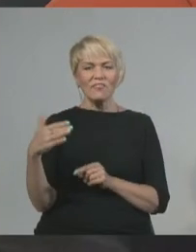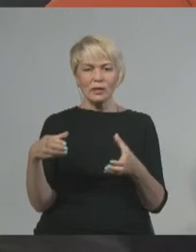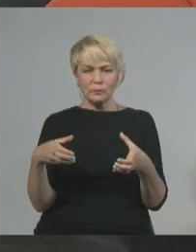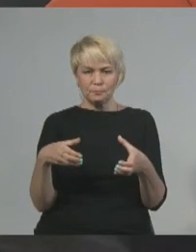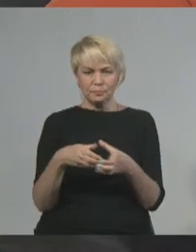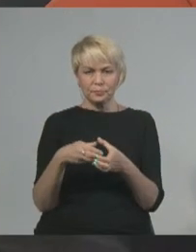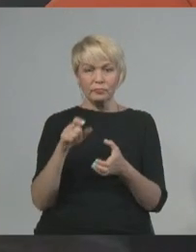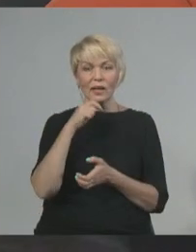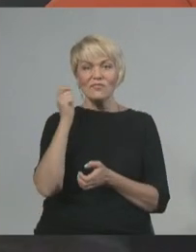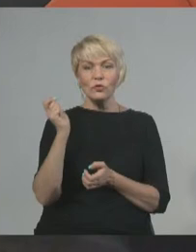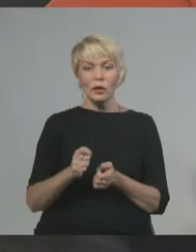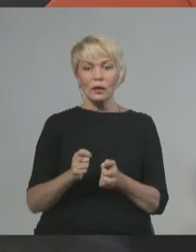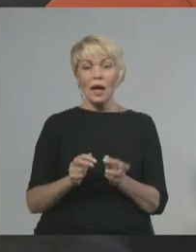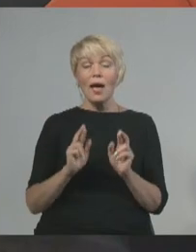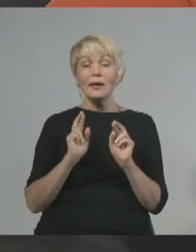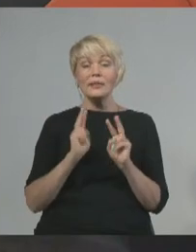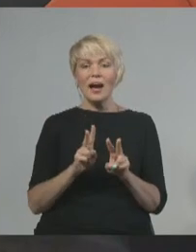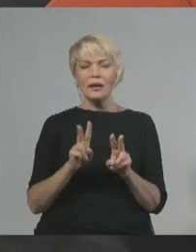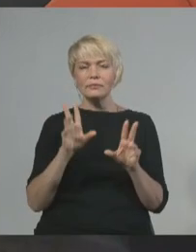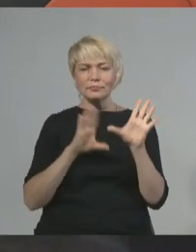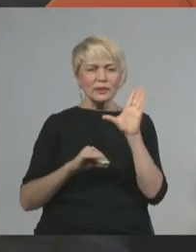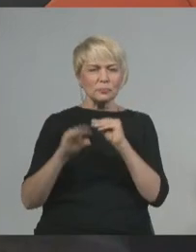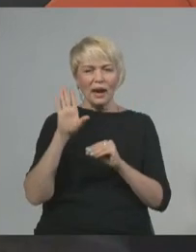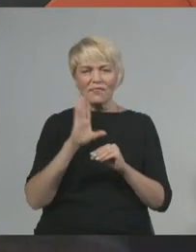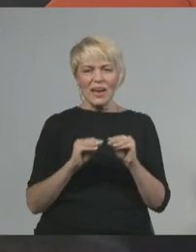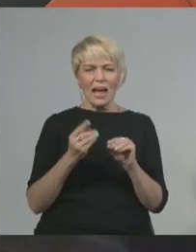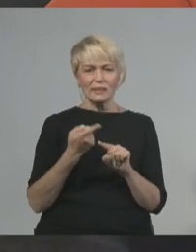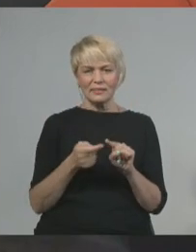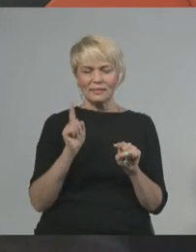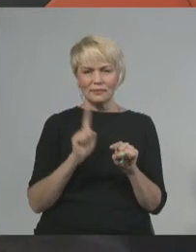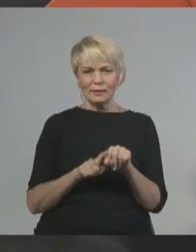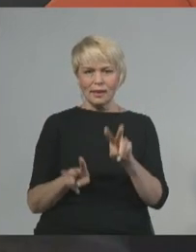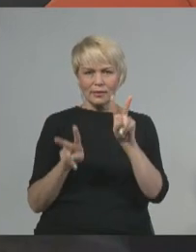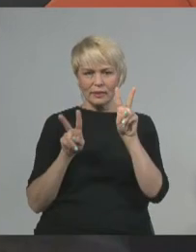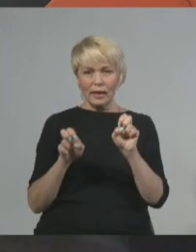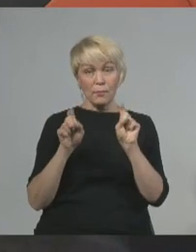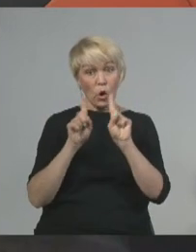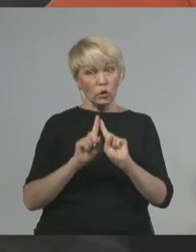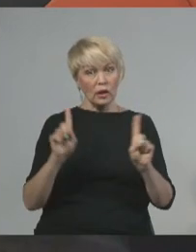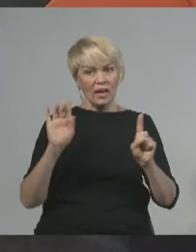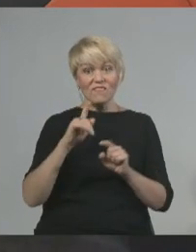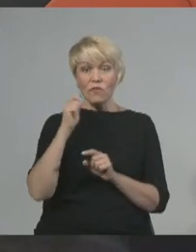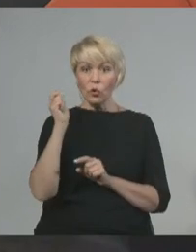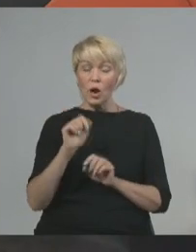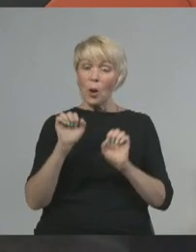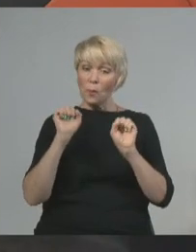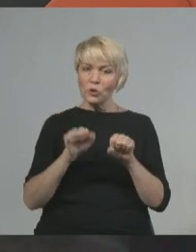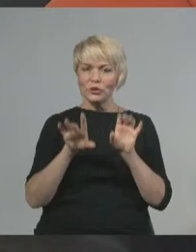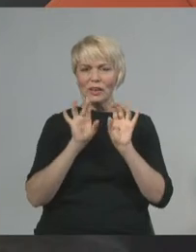especially if we're talking about ukraine and maybe in comparison to the situation in your home country